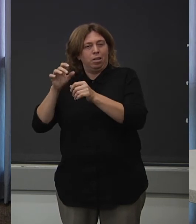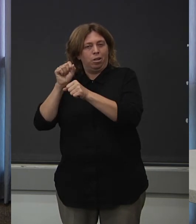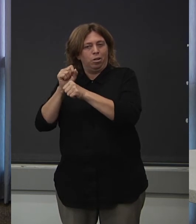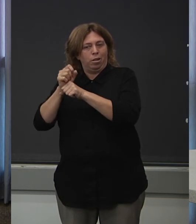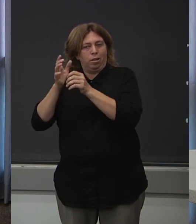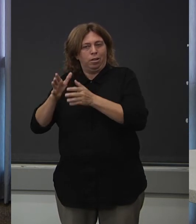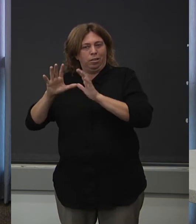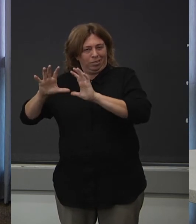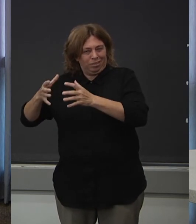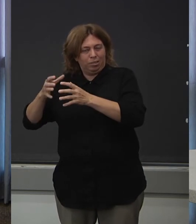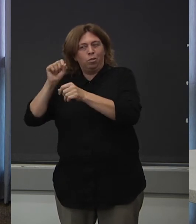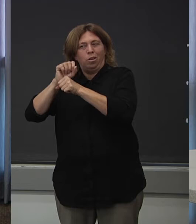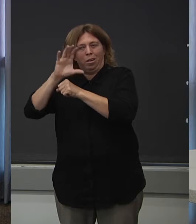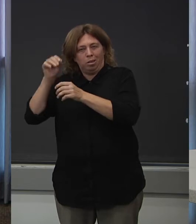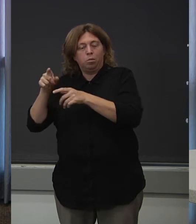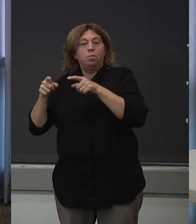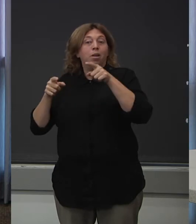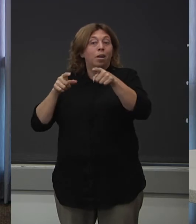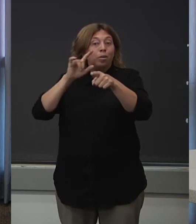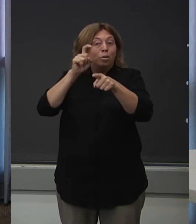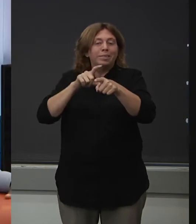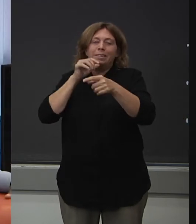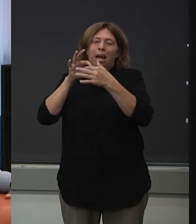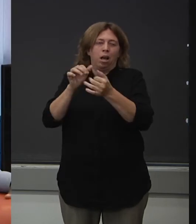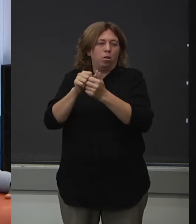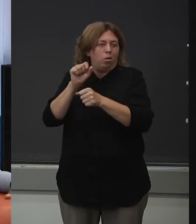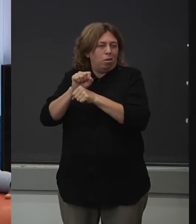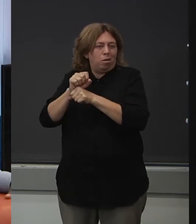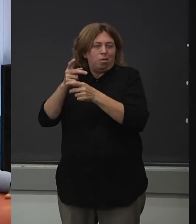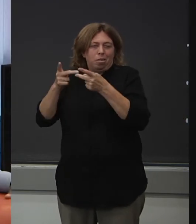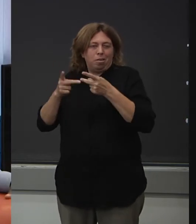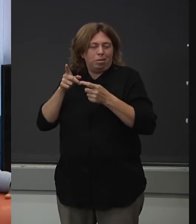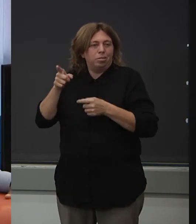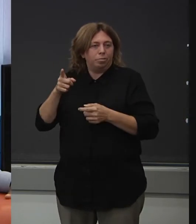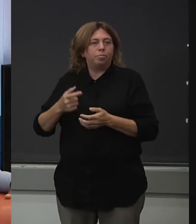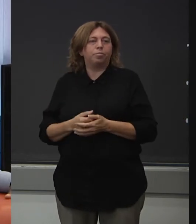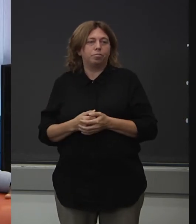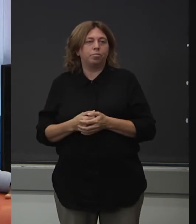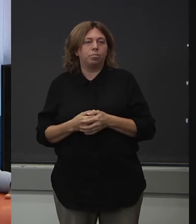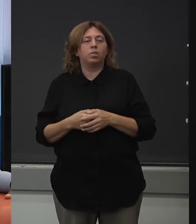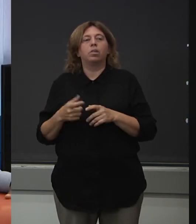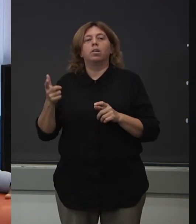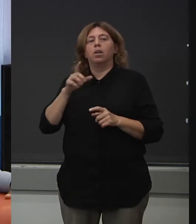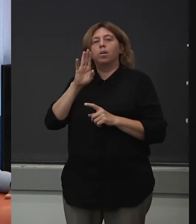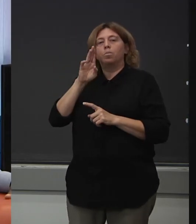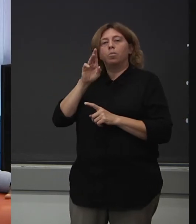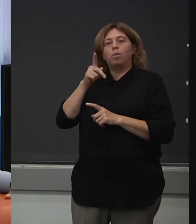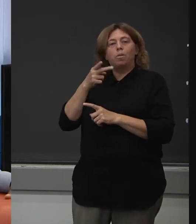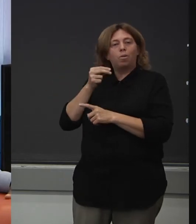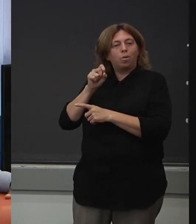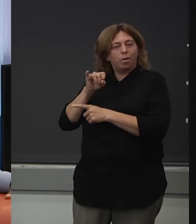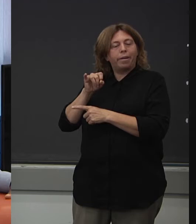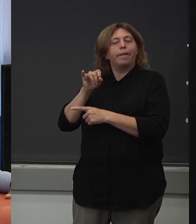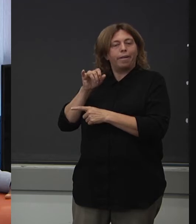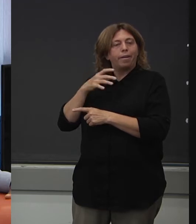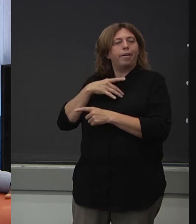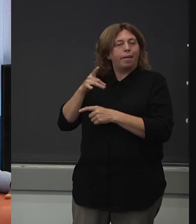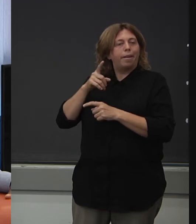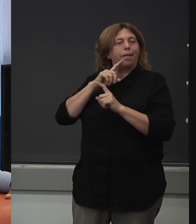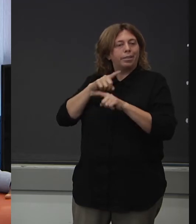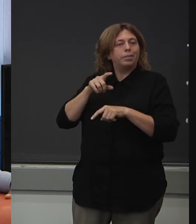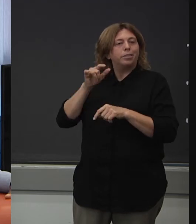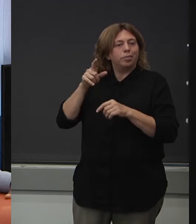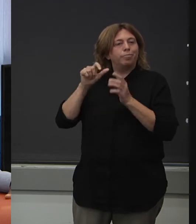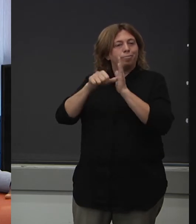I like your response because it highlights that face coverings are important in common areas where you